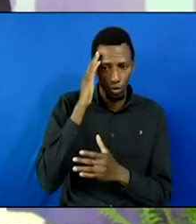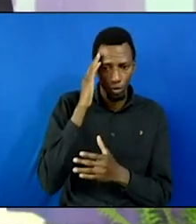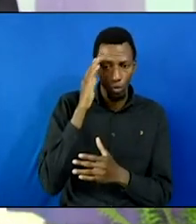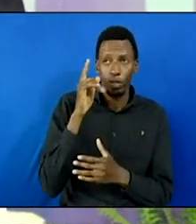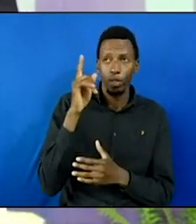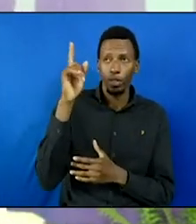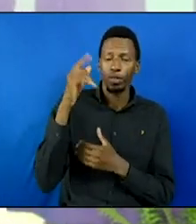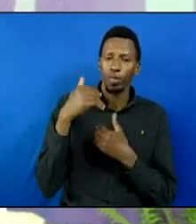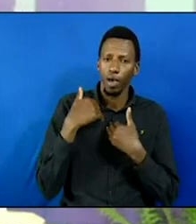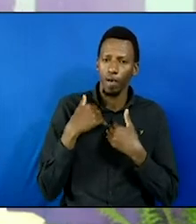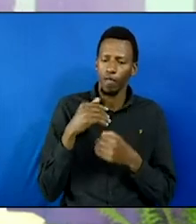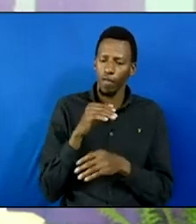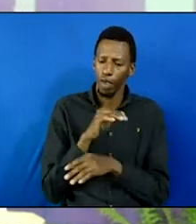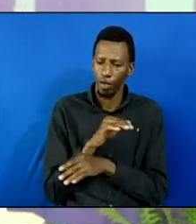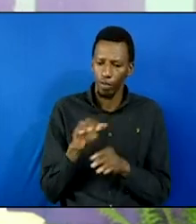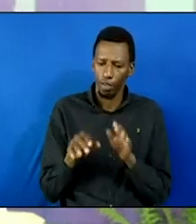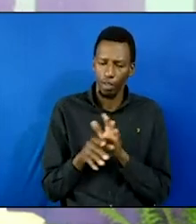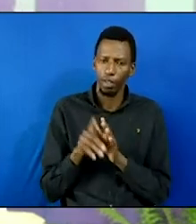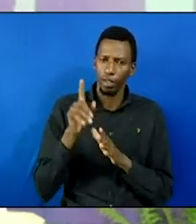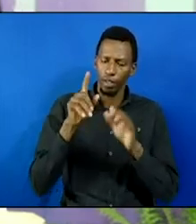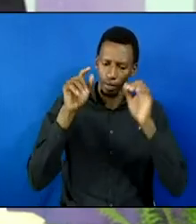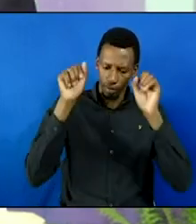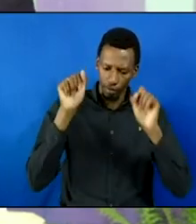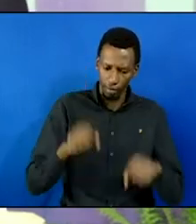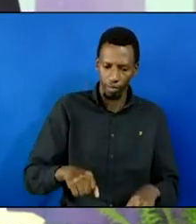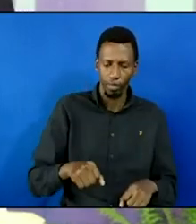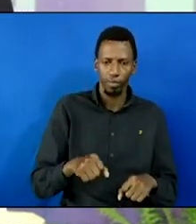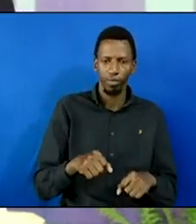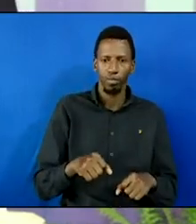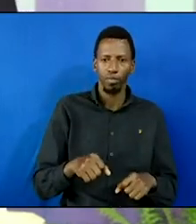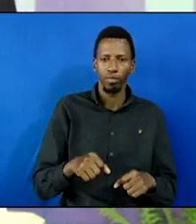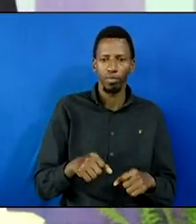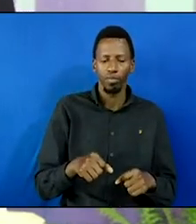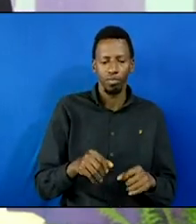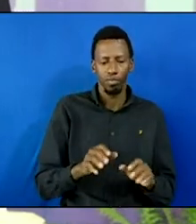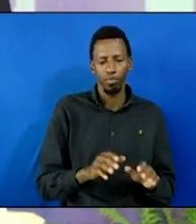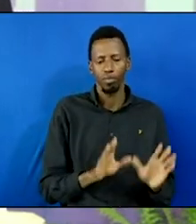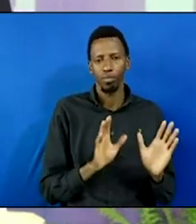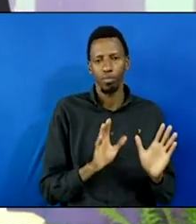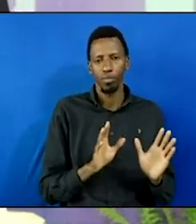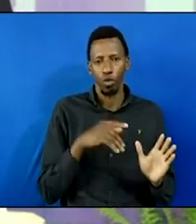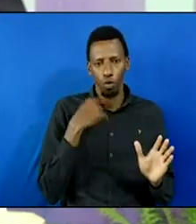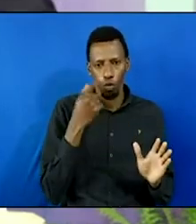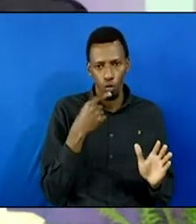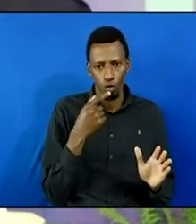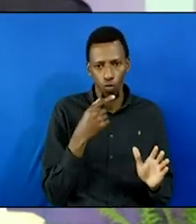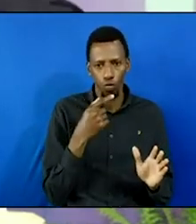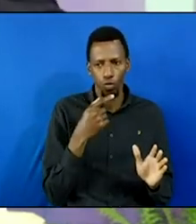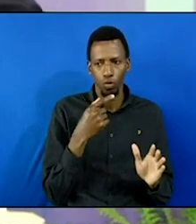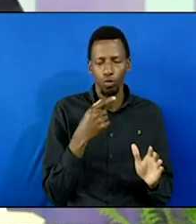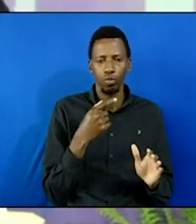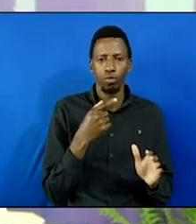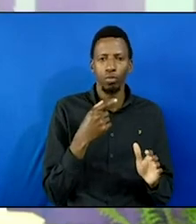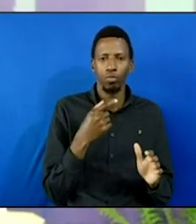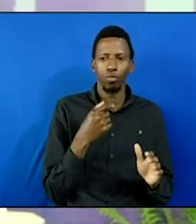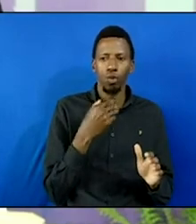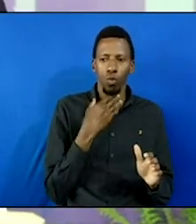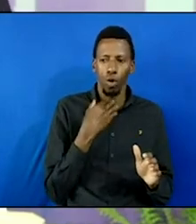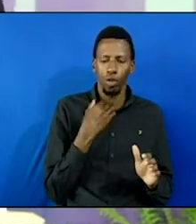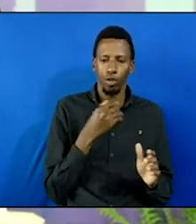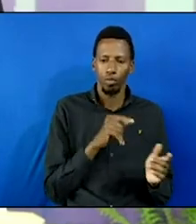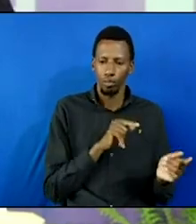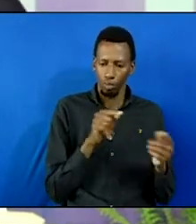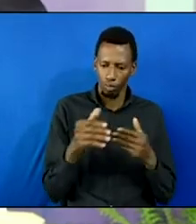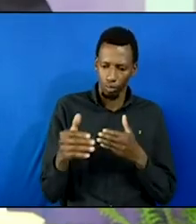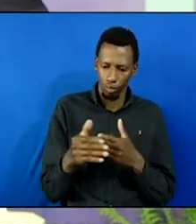him and he had the justification to now just let go those whom he had labored to draw to